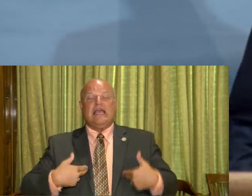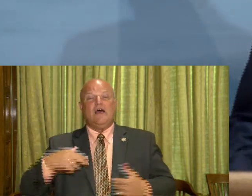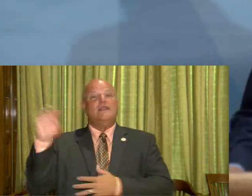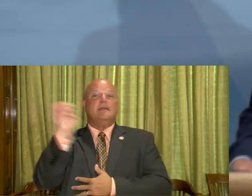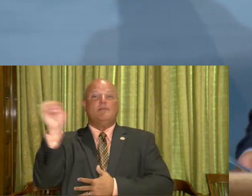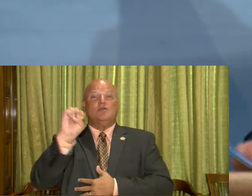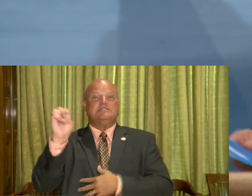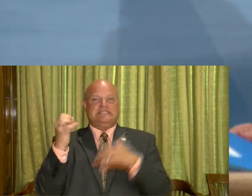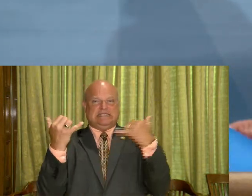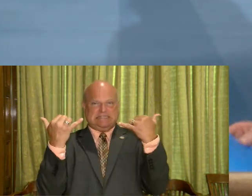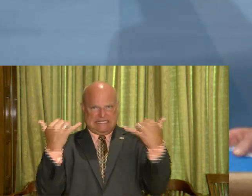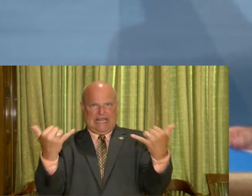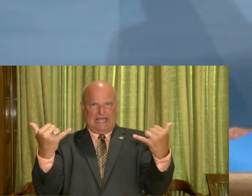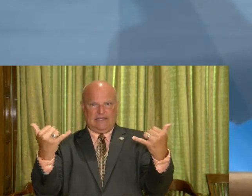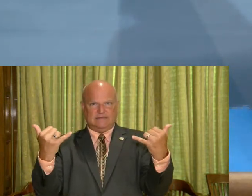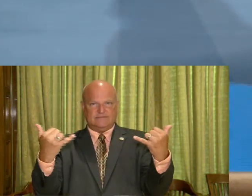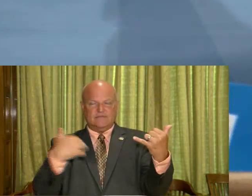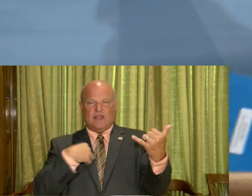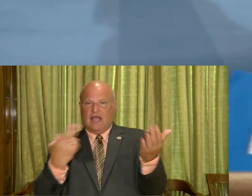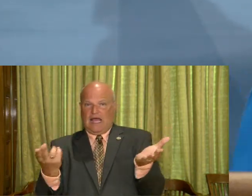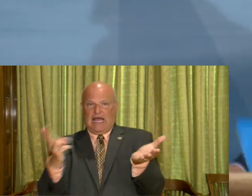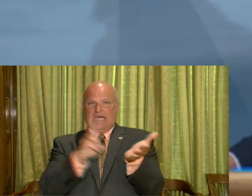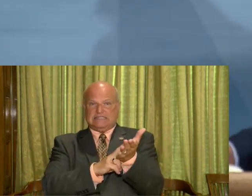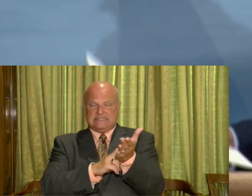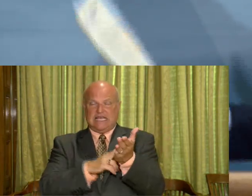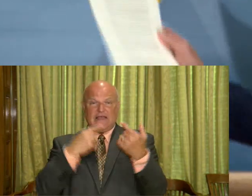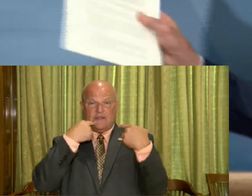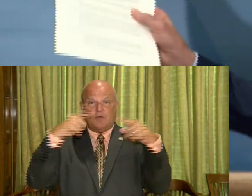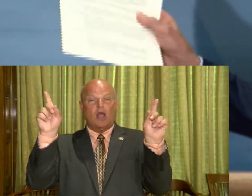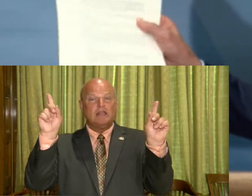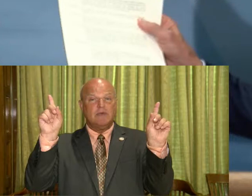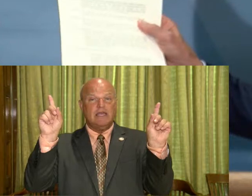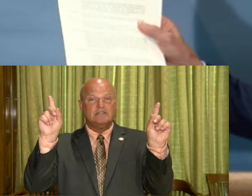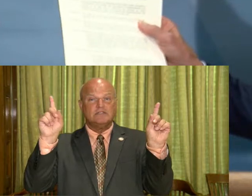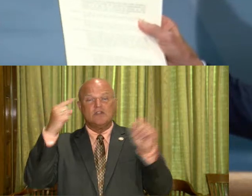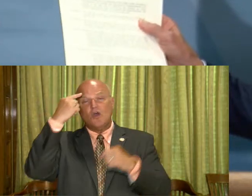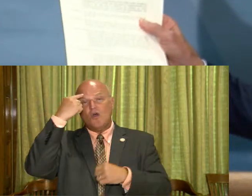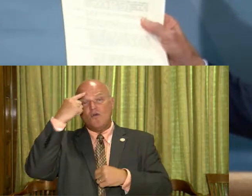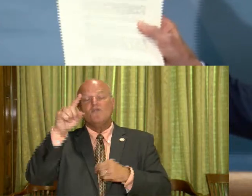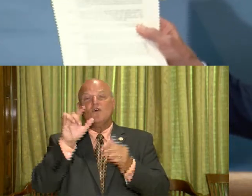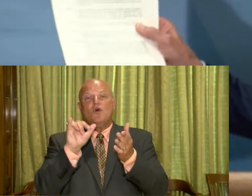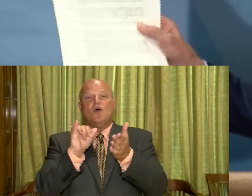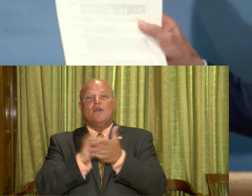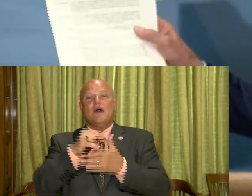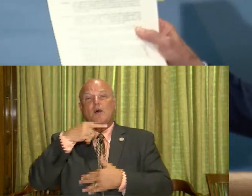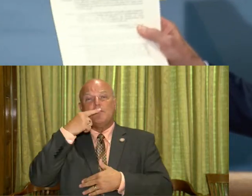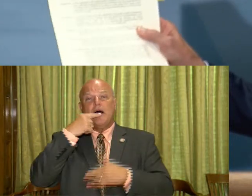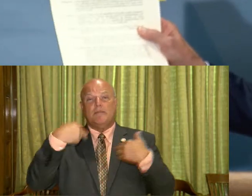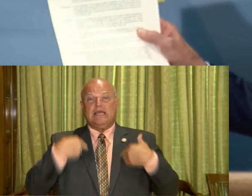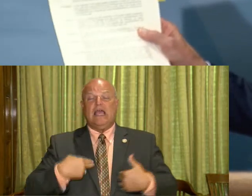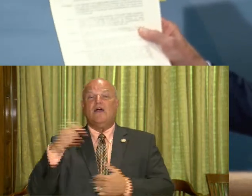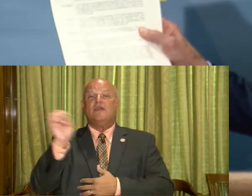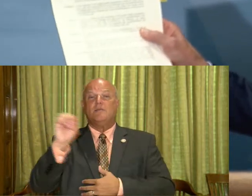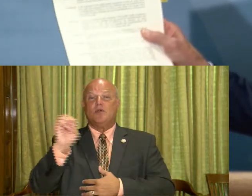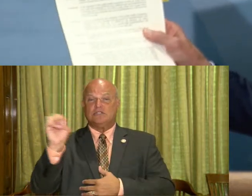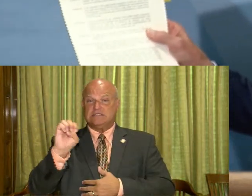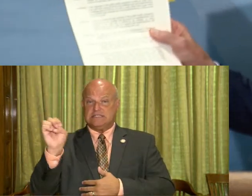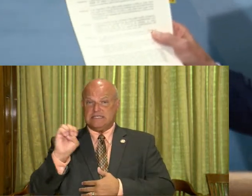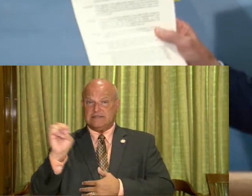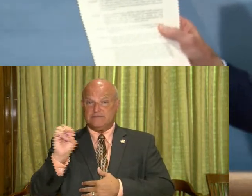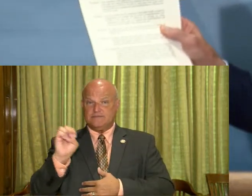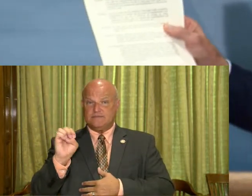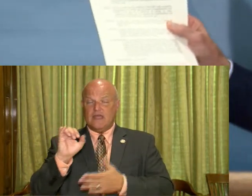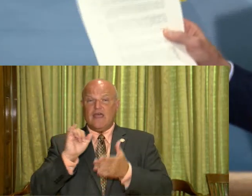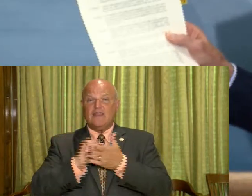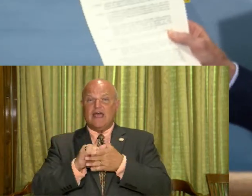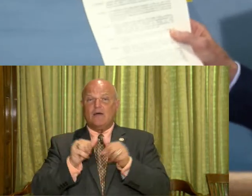emergency as of today. I've signed the proclamation for the public health emergency declaration,